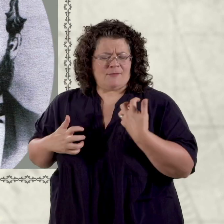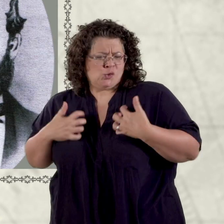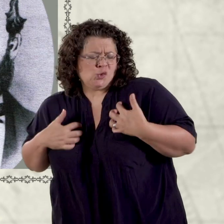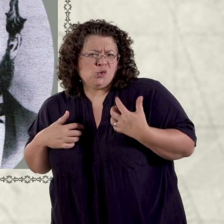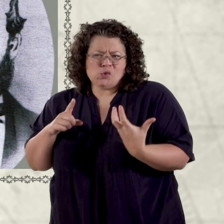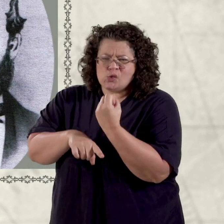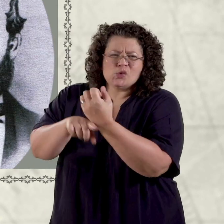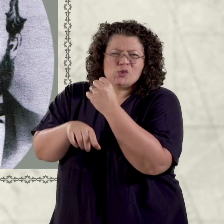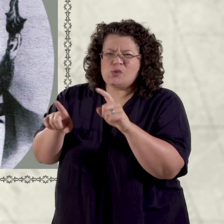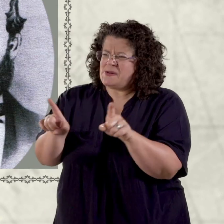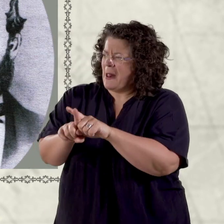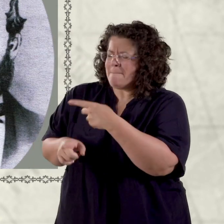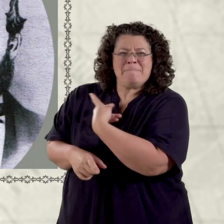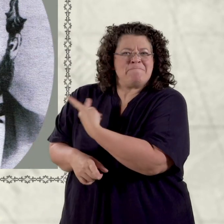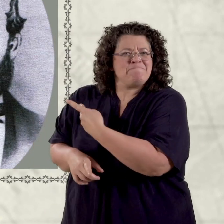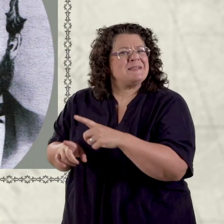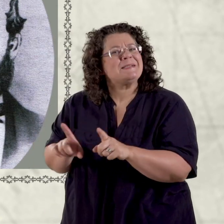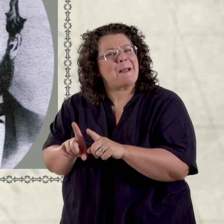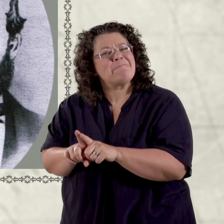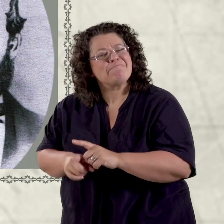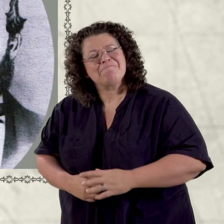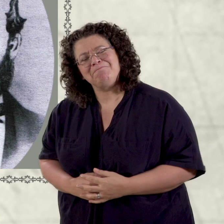ambitious man, just like me.